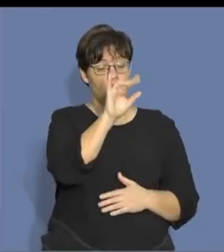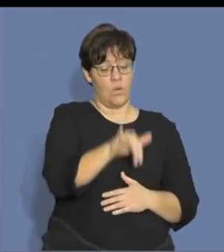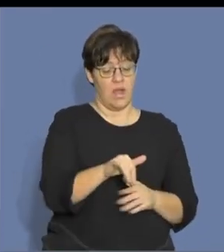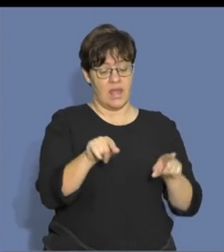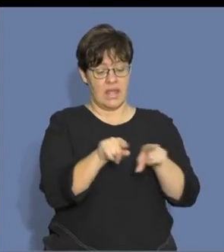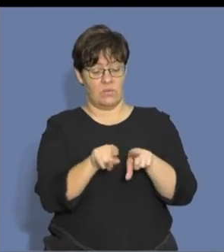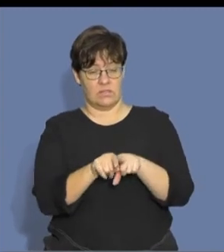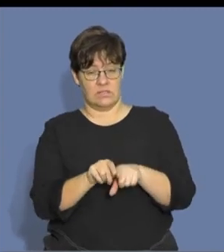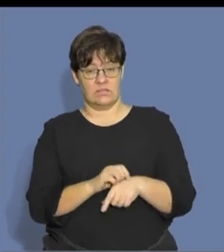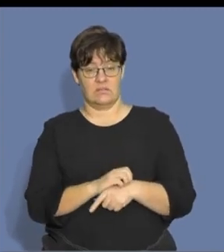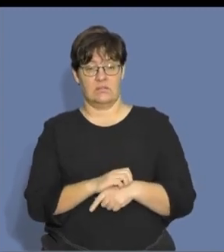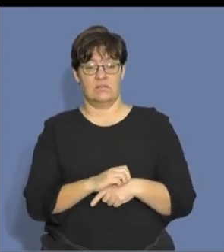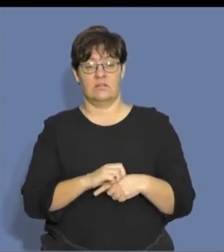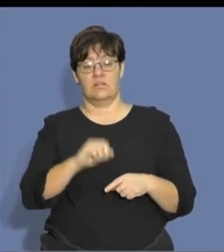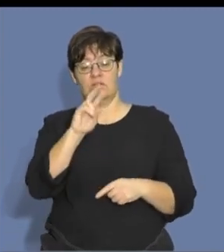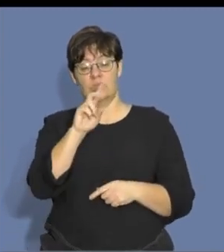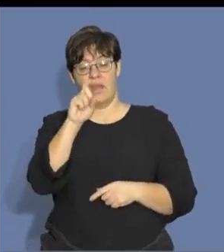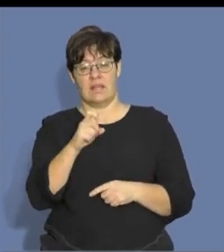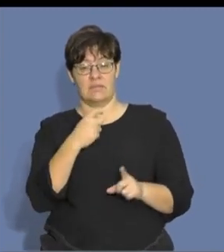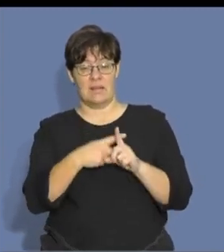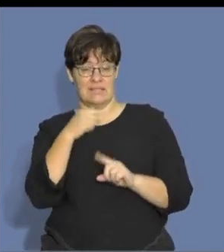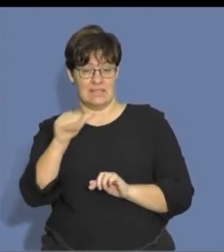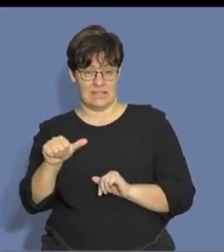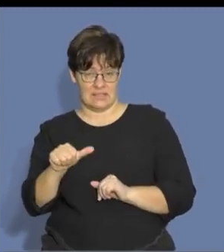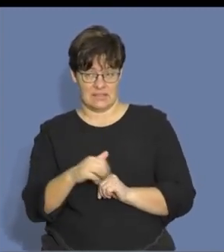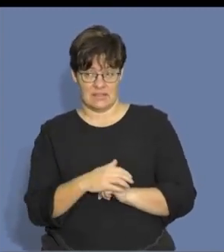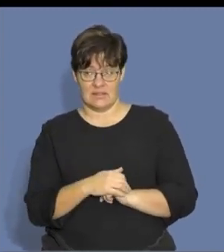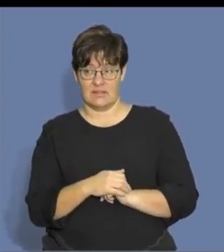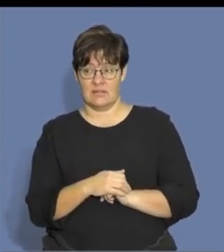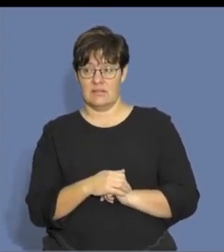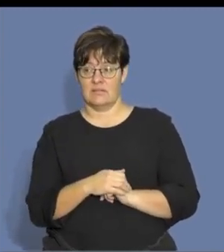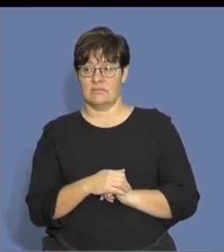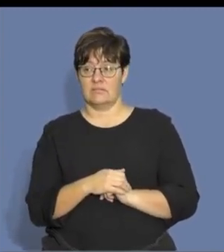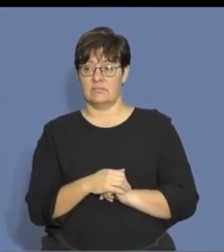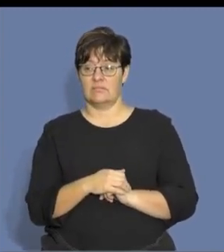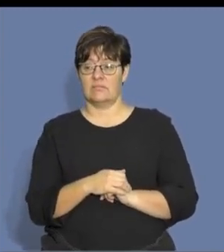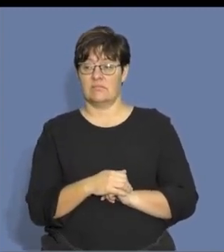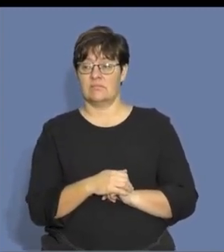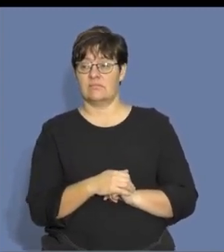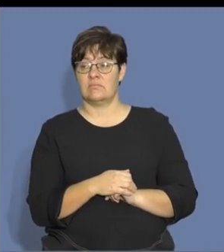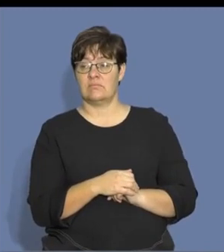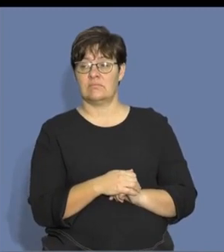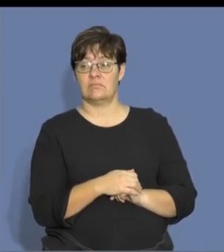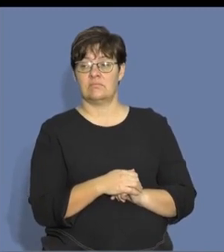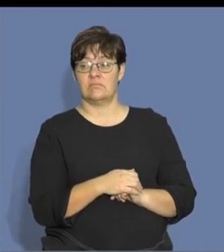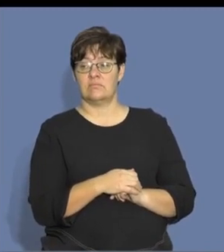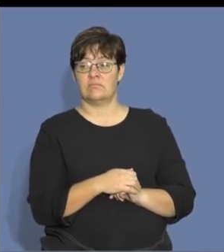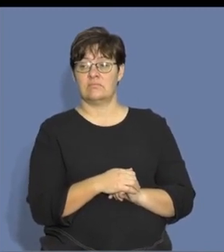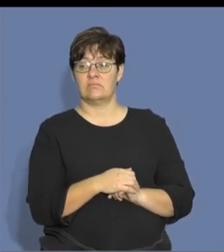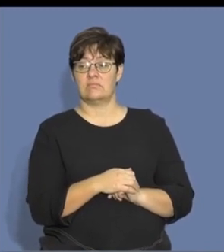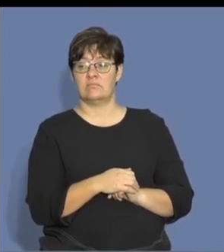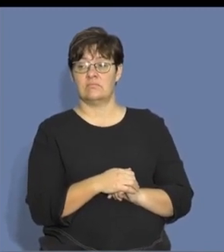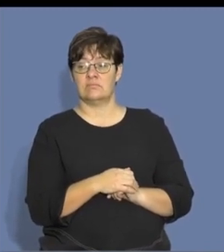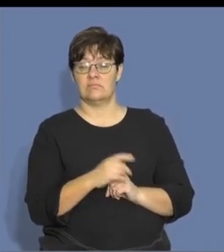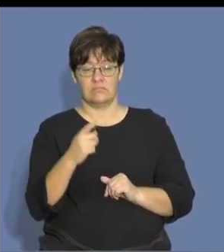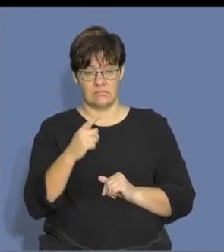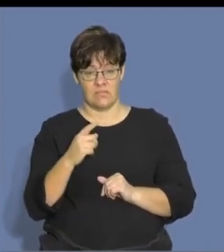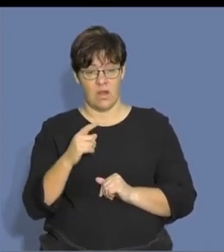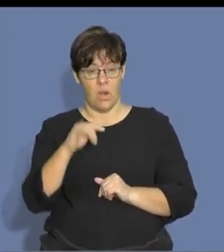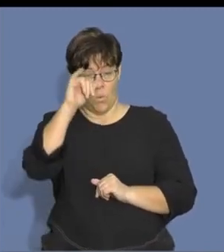to 2x plus 6, is the y cut equal